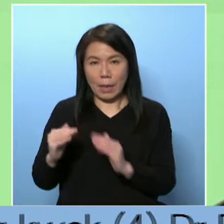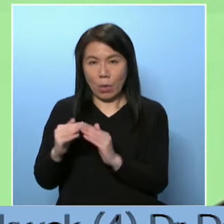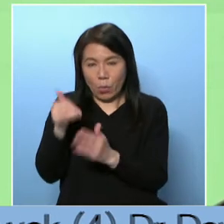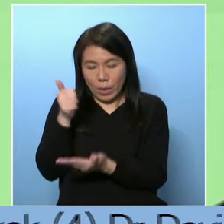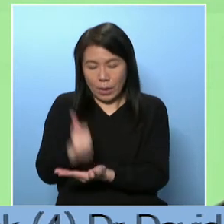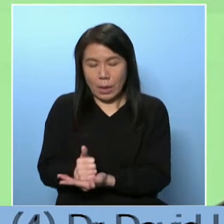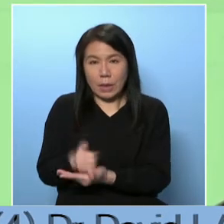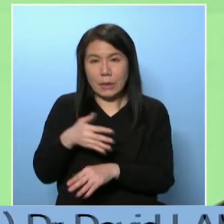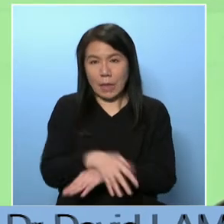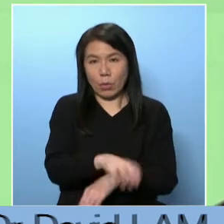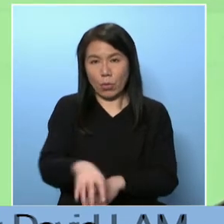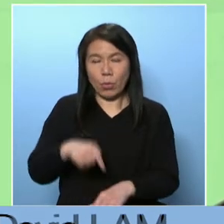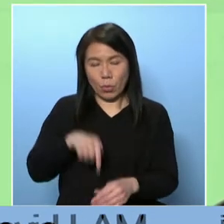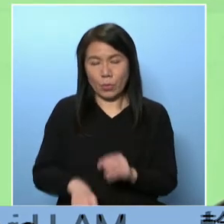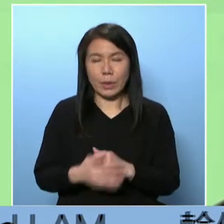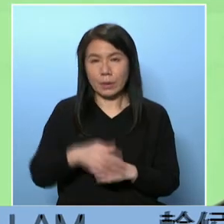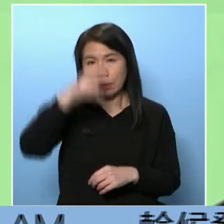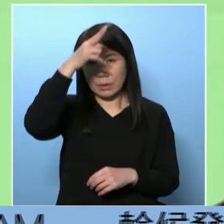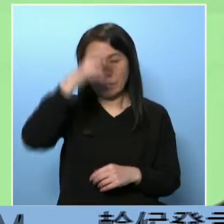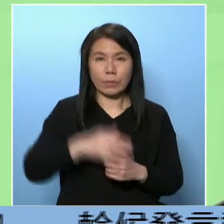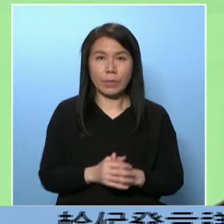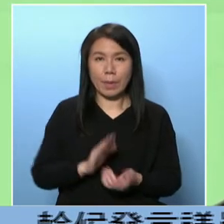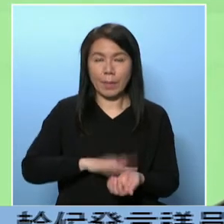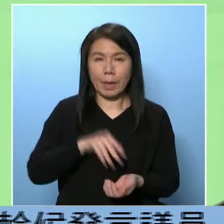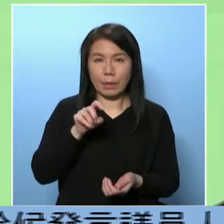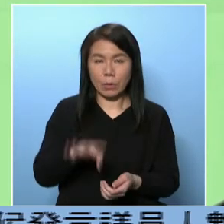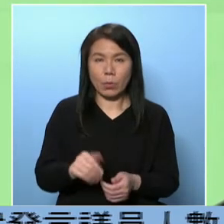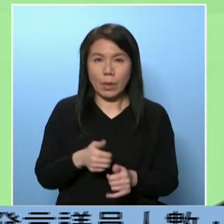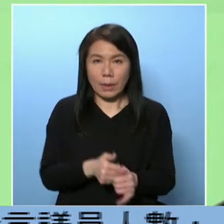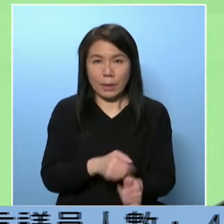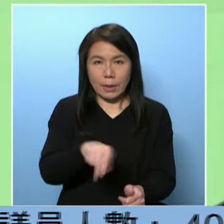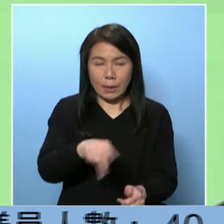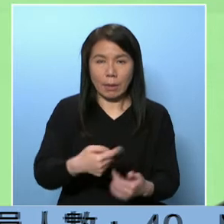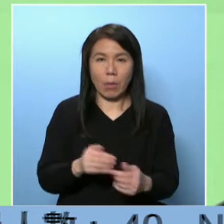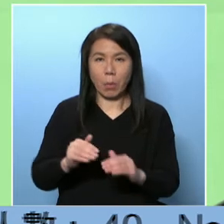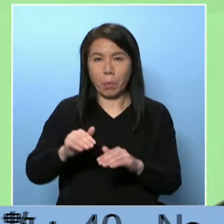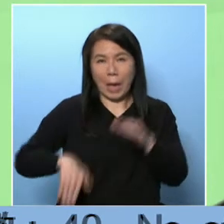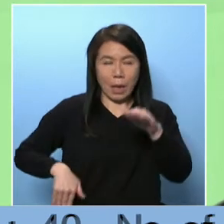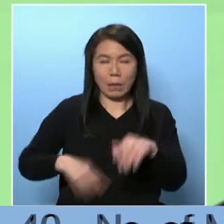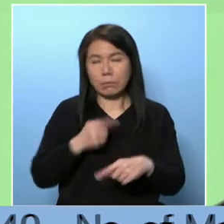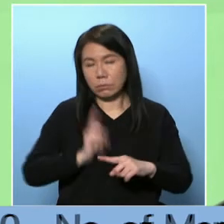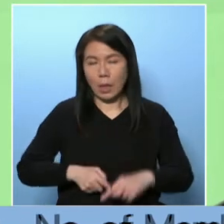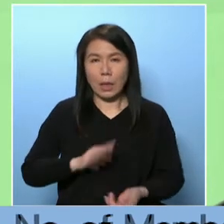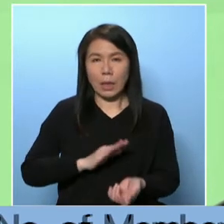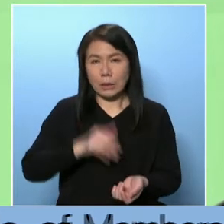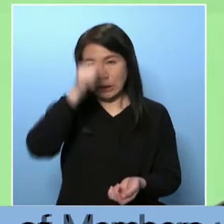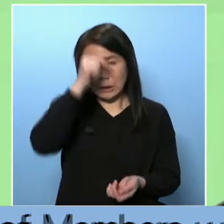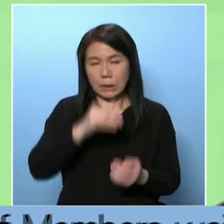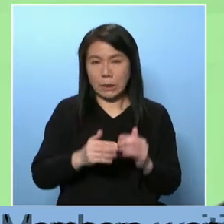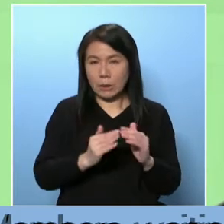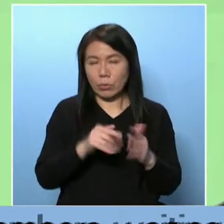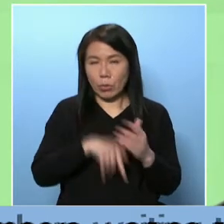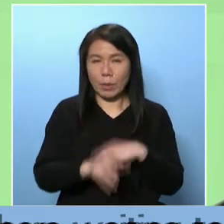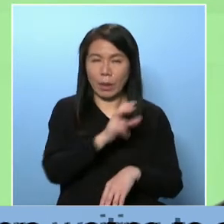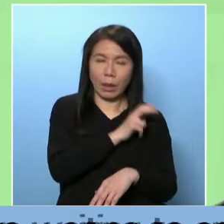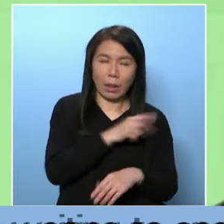facilities are already saturated, and many are stuck in a community. And for the tracking work done by the administration,